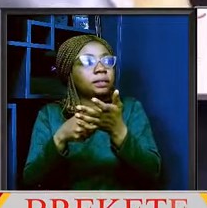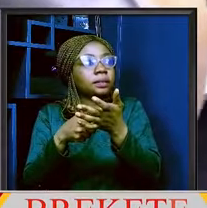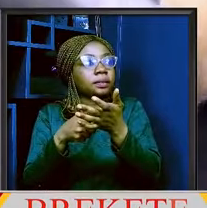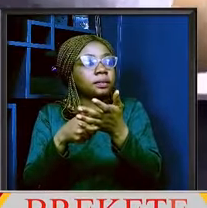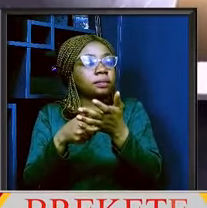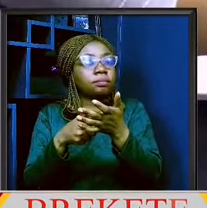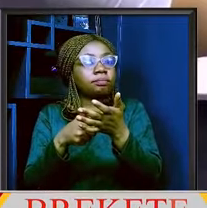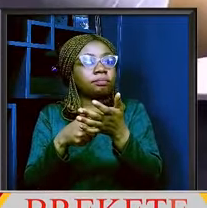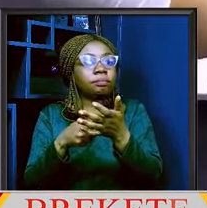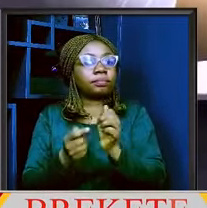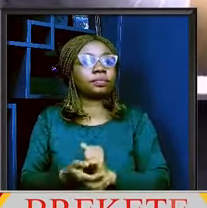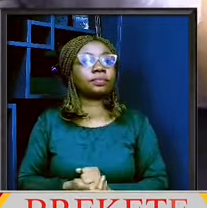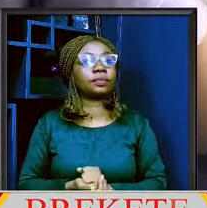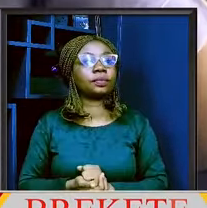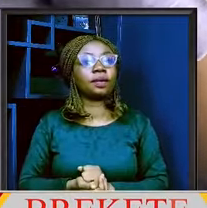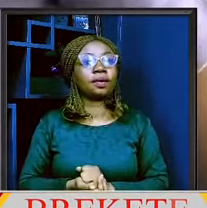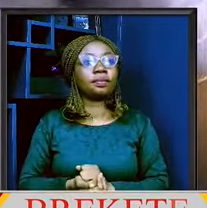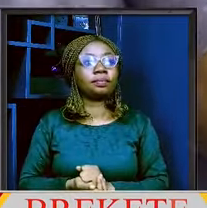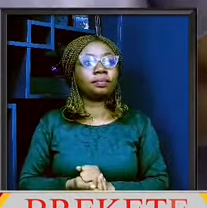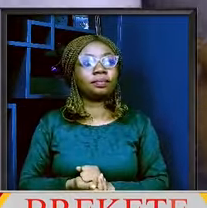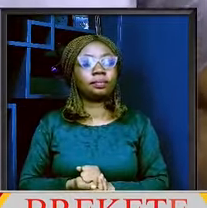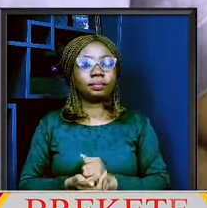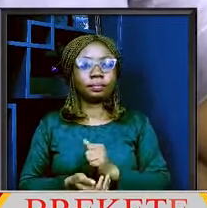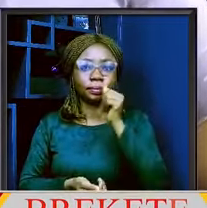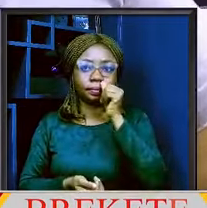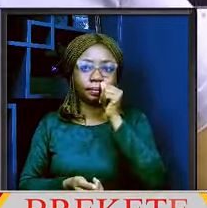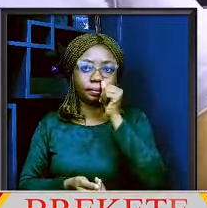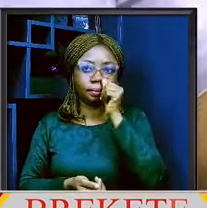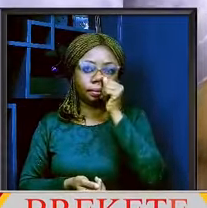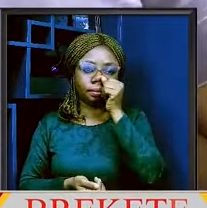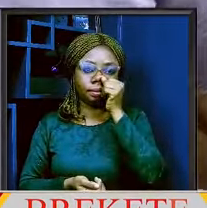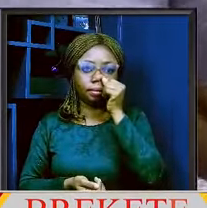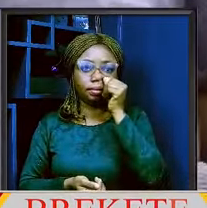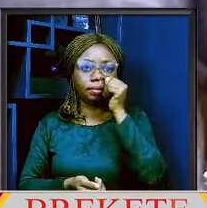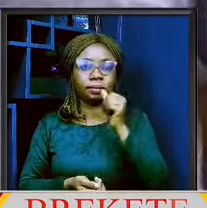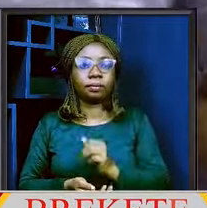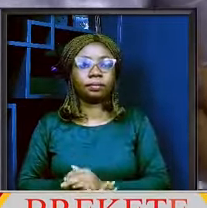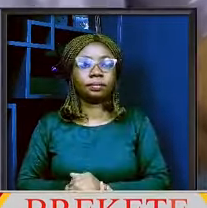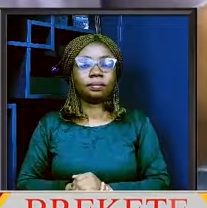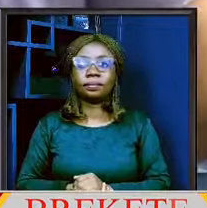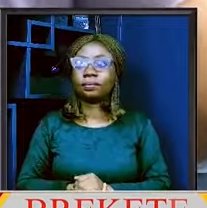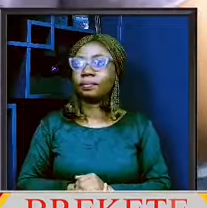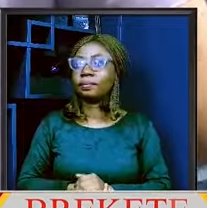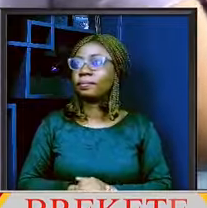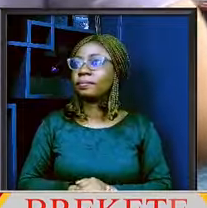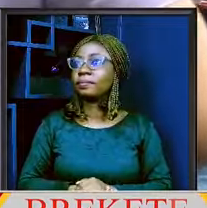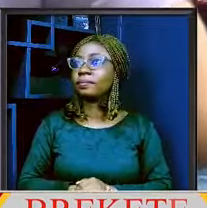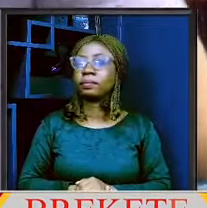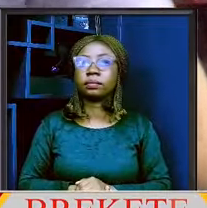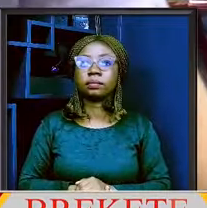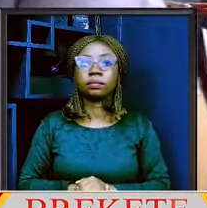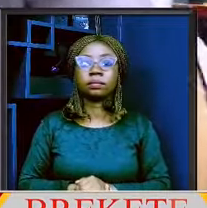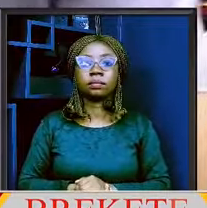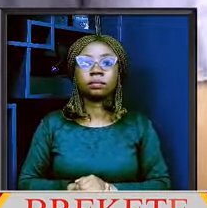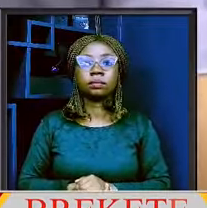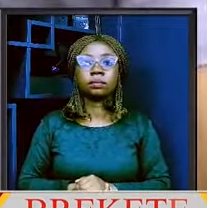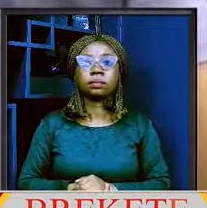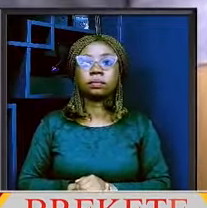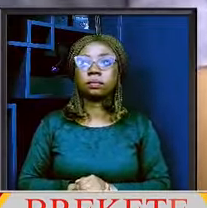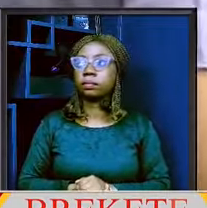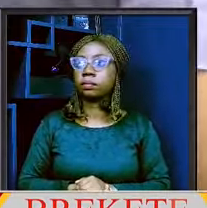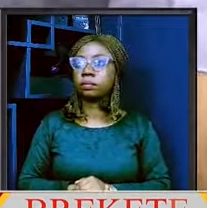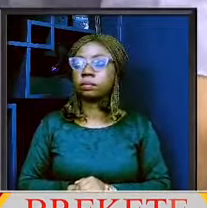Yes, sir. Yes. Yes. Come, come. Make we call center so that. President, know where you're coming again. Okay, my